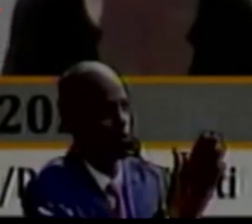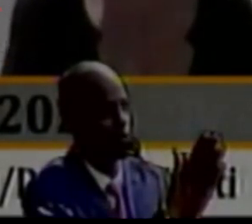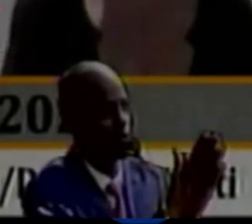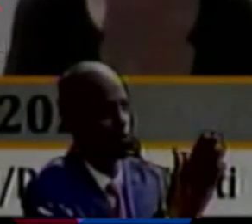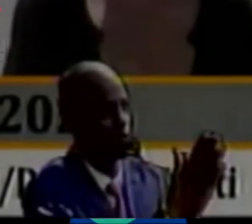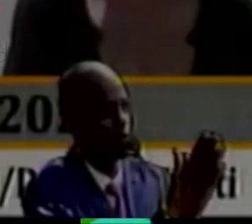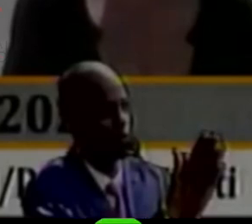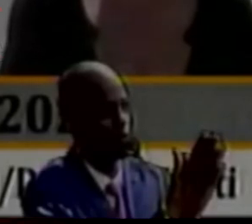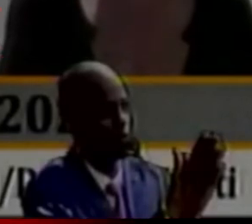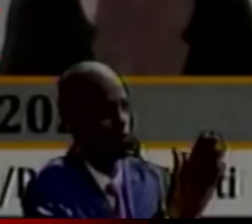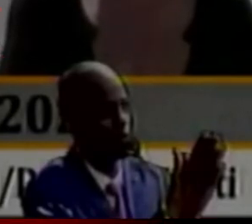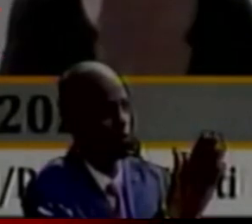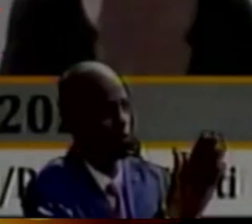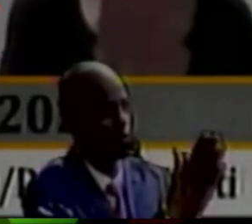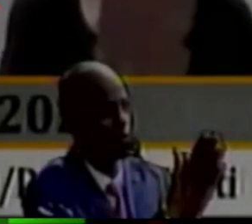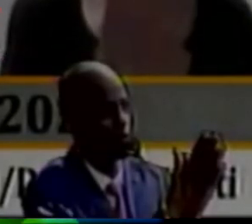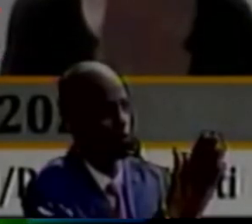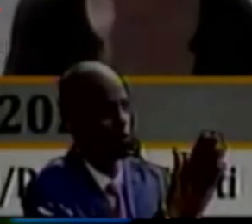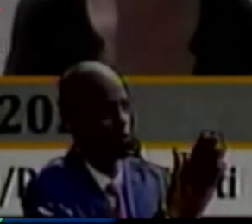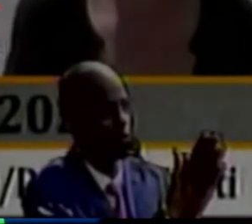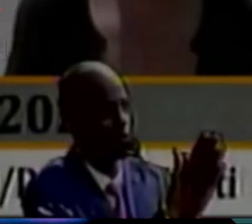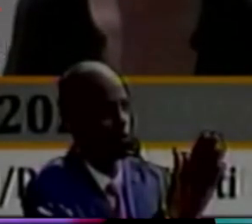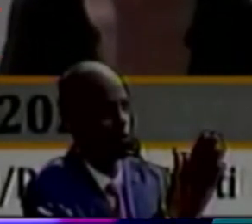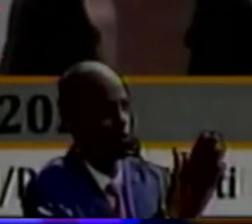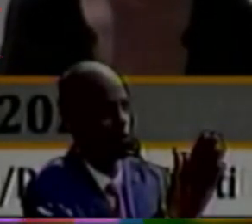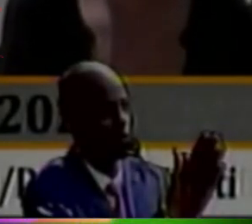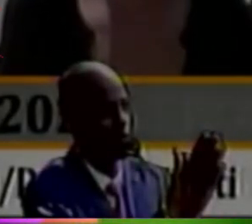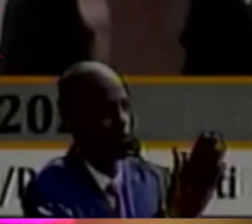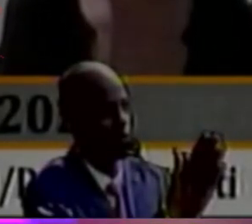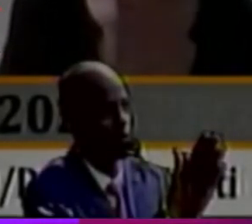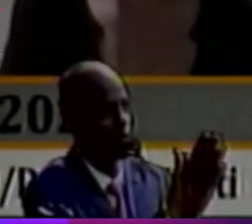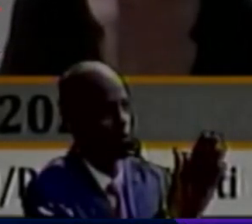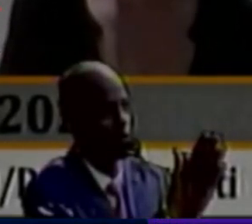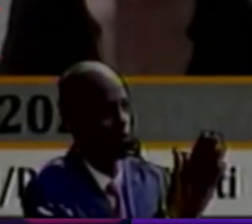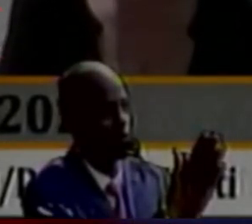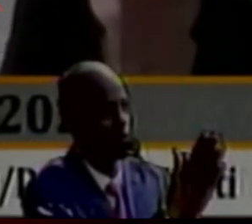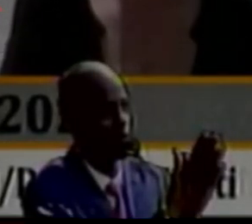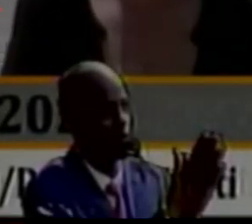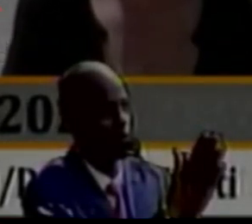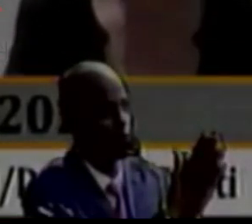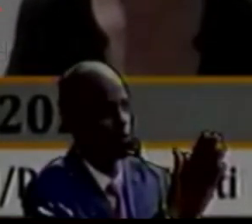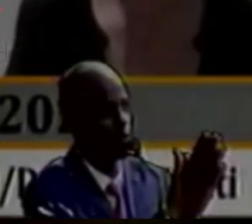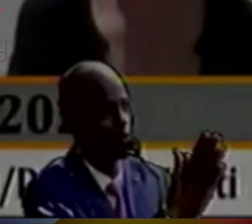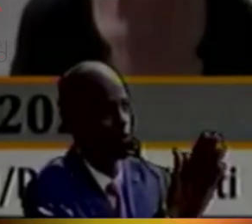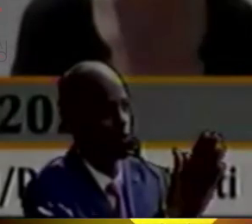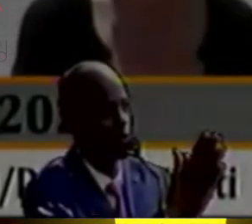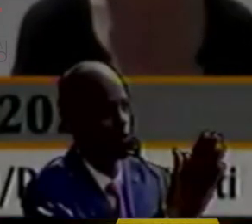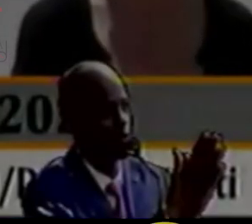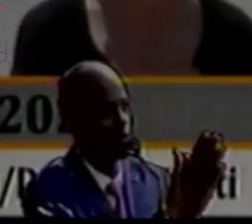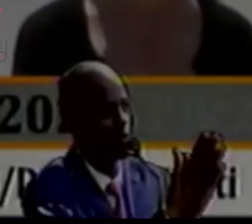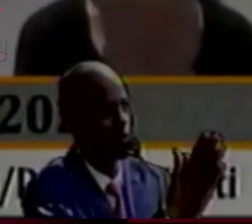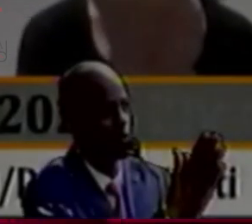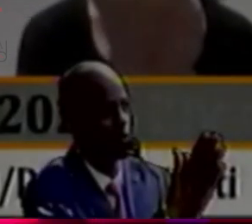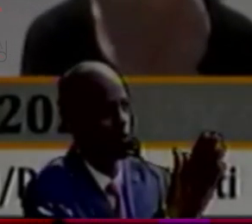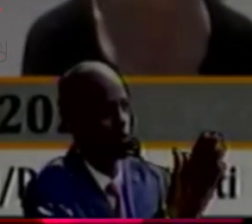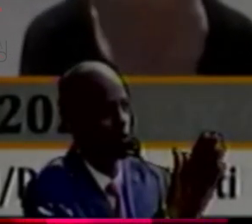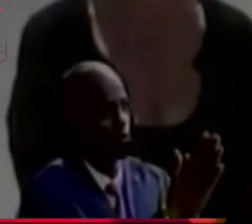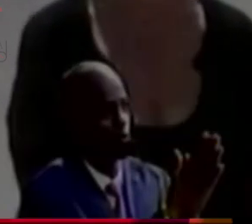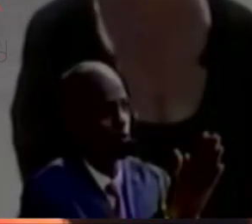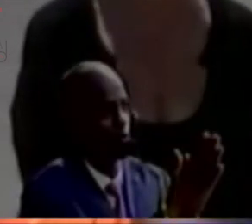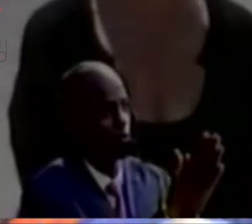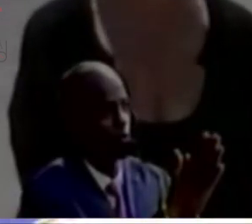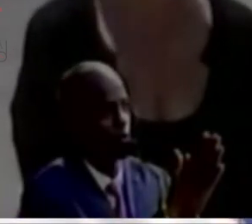humanitarian assistance. And the ambassador just mentioned, everything we do is coordinated with the government of Haiti's civil protection, Dr.